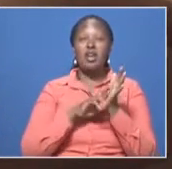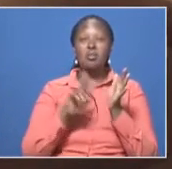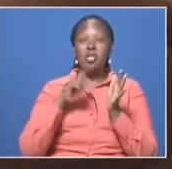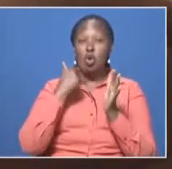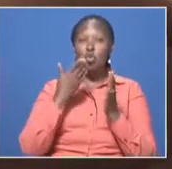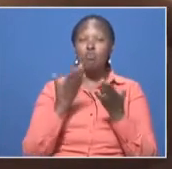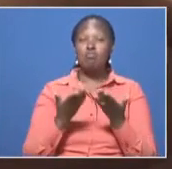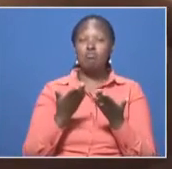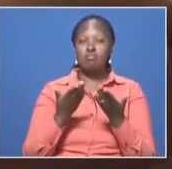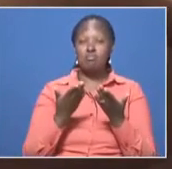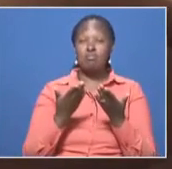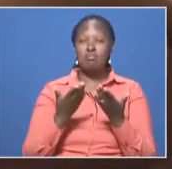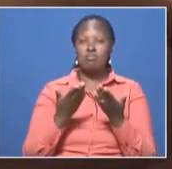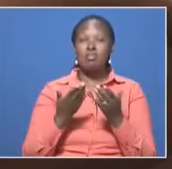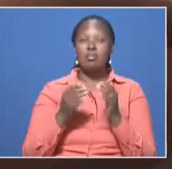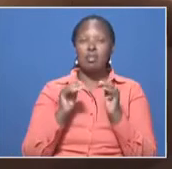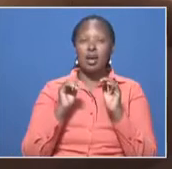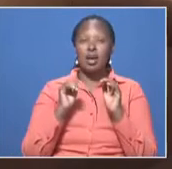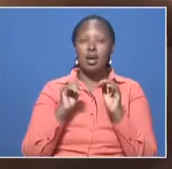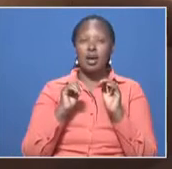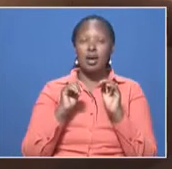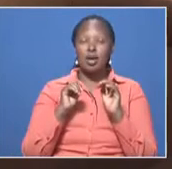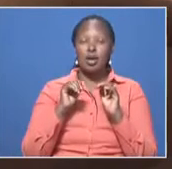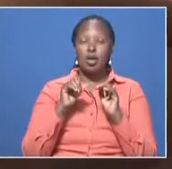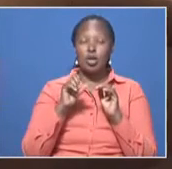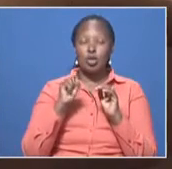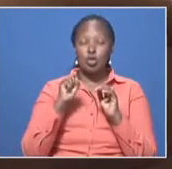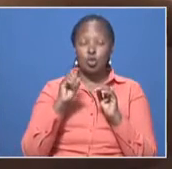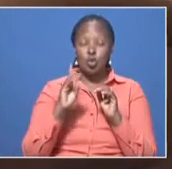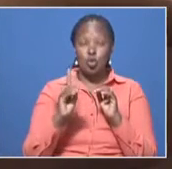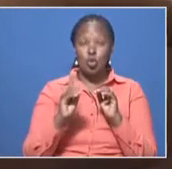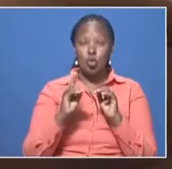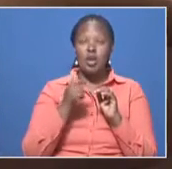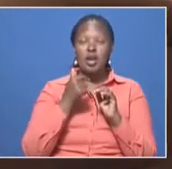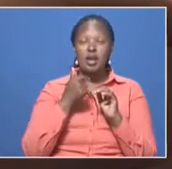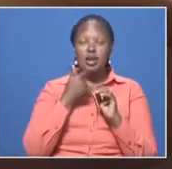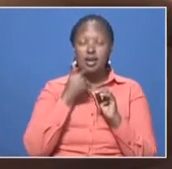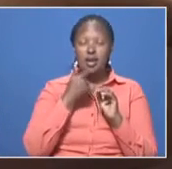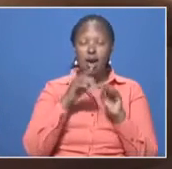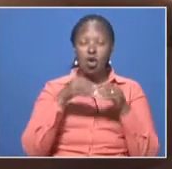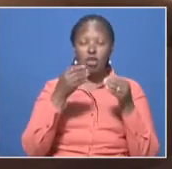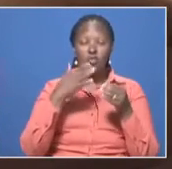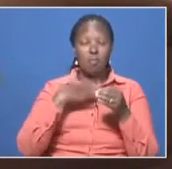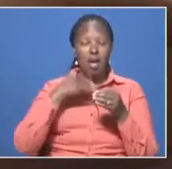should voice my my thoughts and my feelings. So